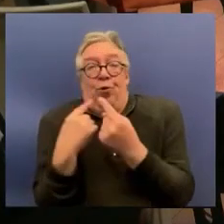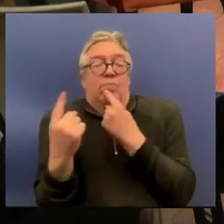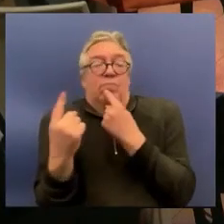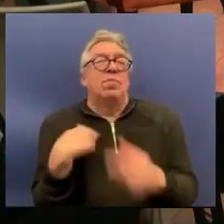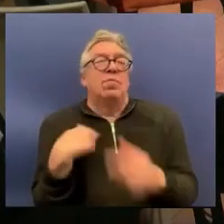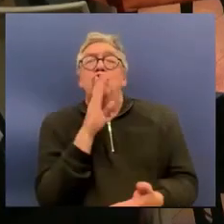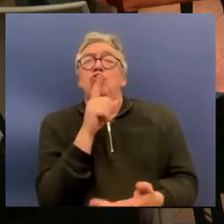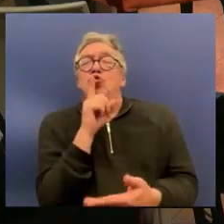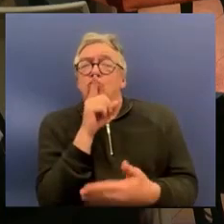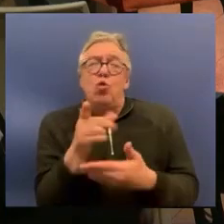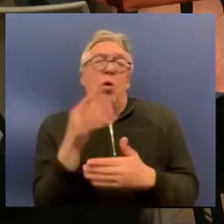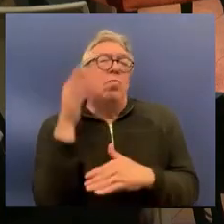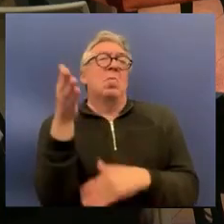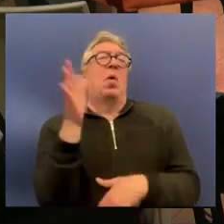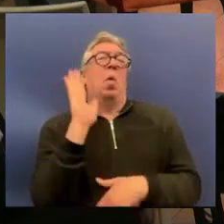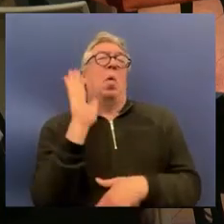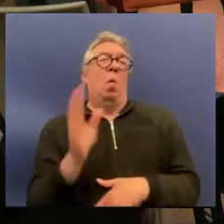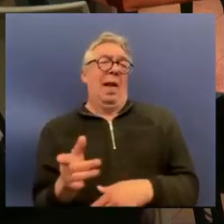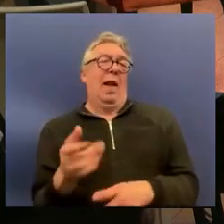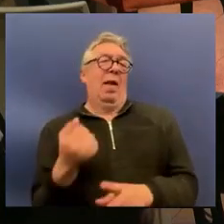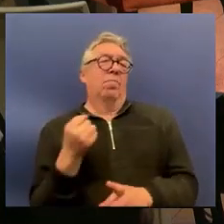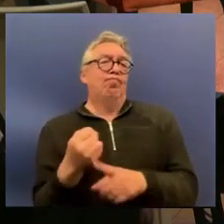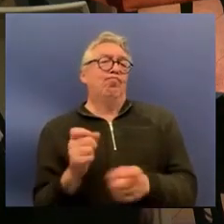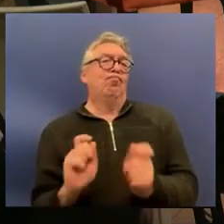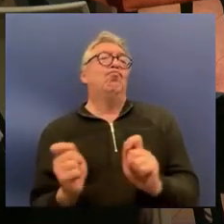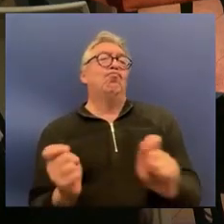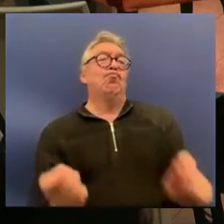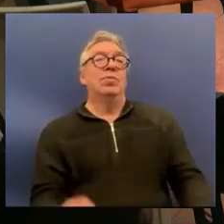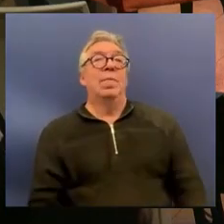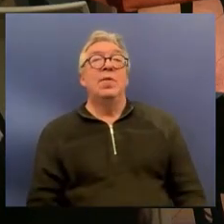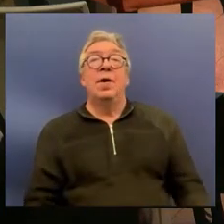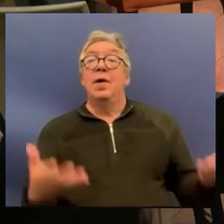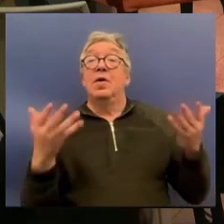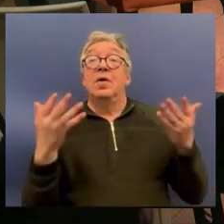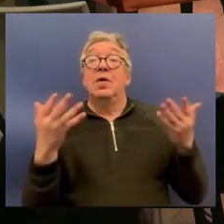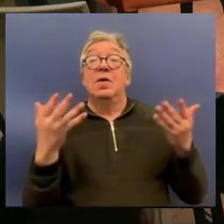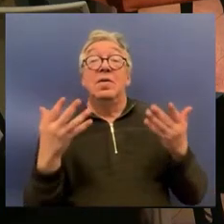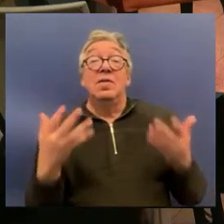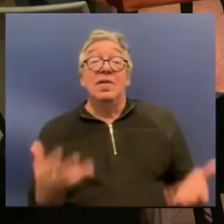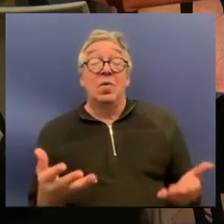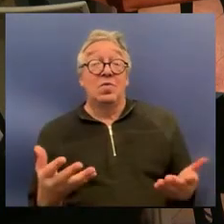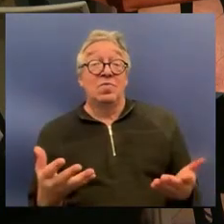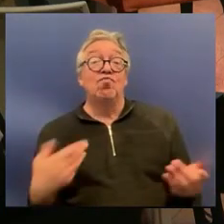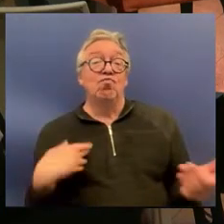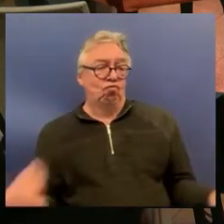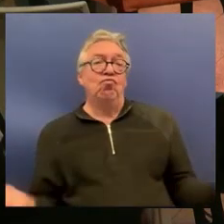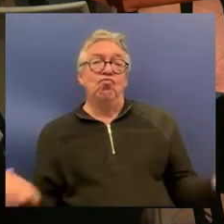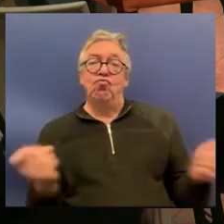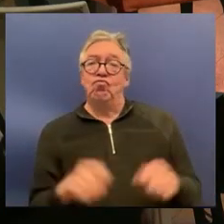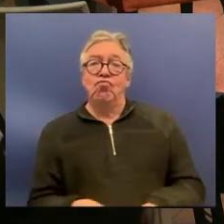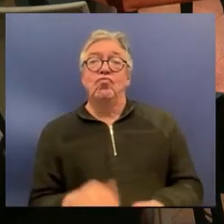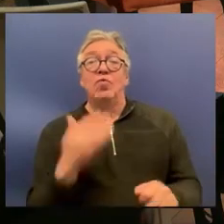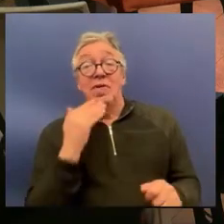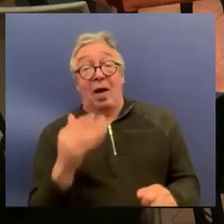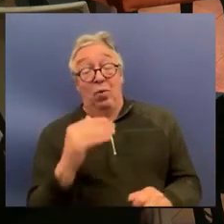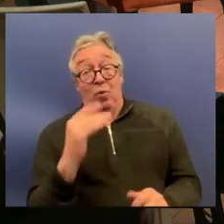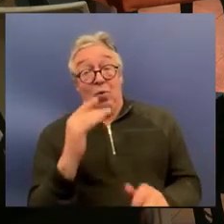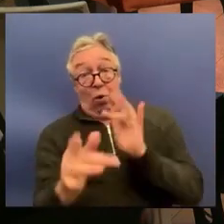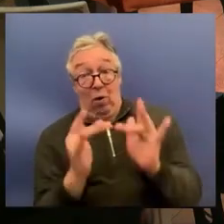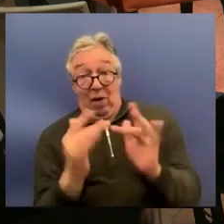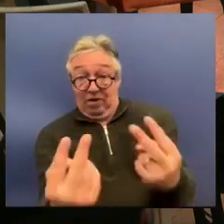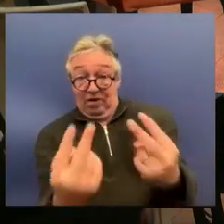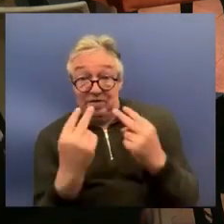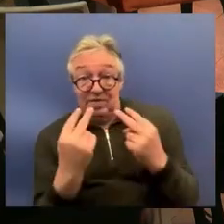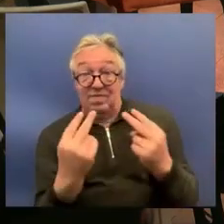for your answer. And on that note, I would wrap up. Thank you all for being here, online and in person. And thank you to